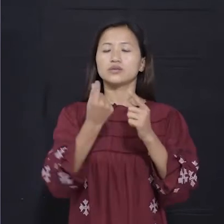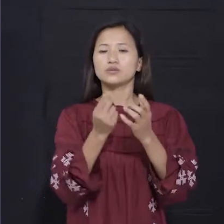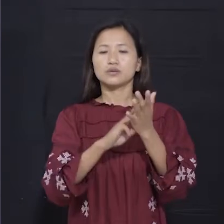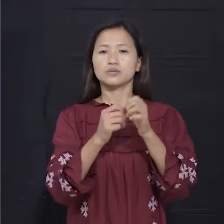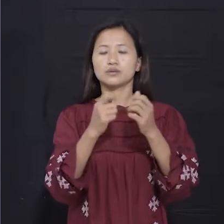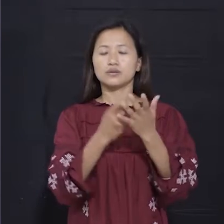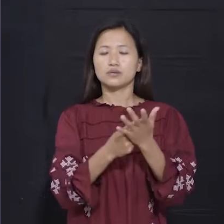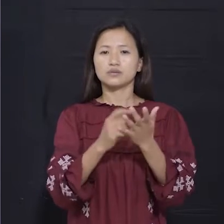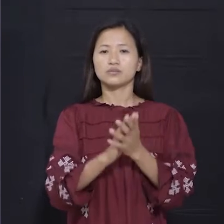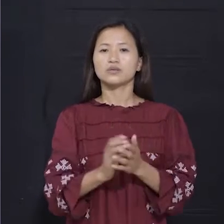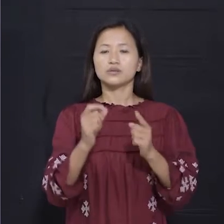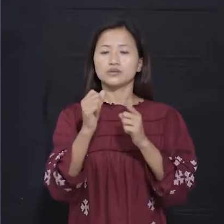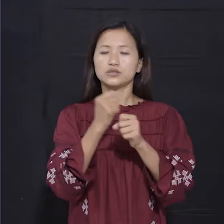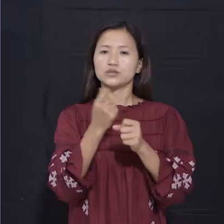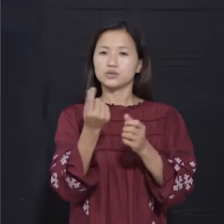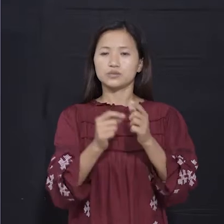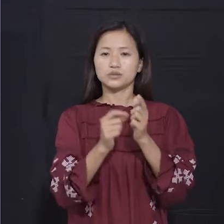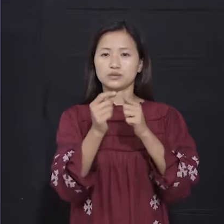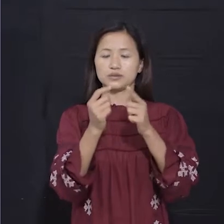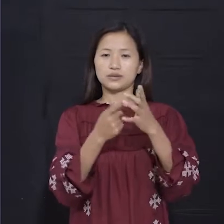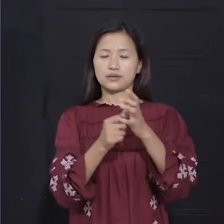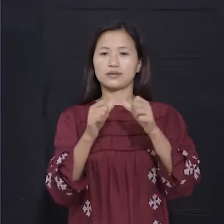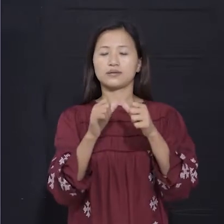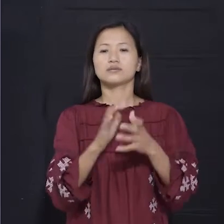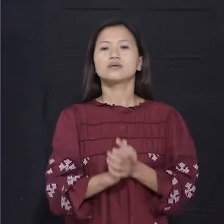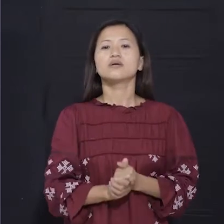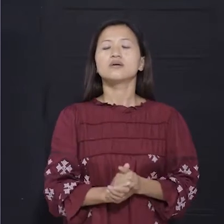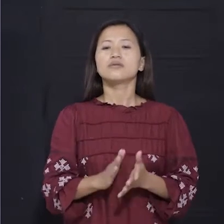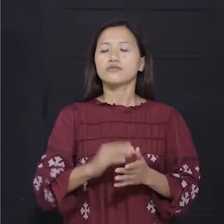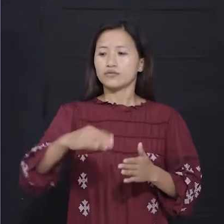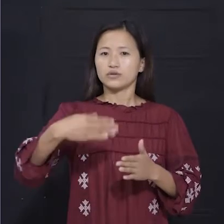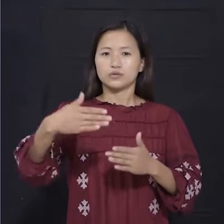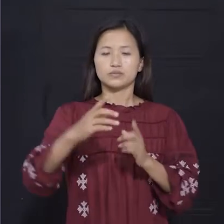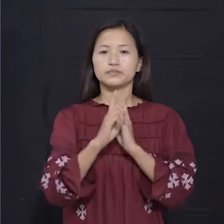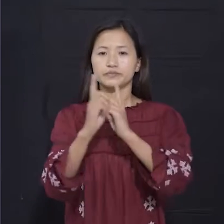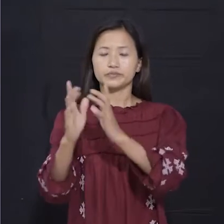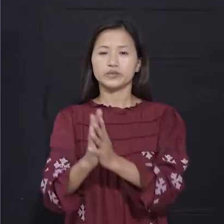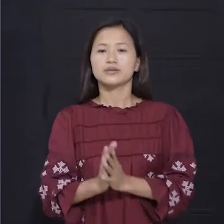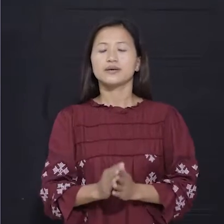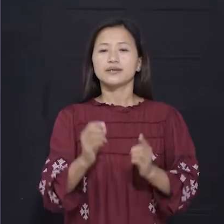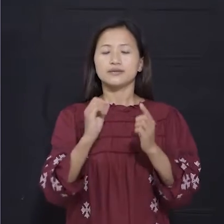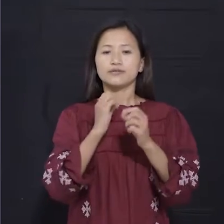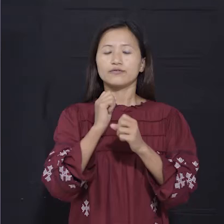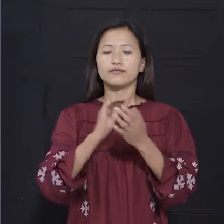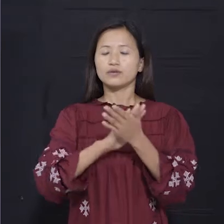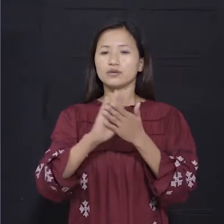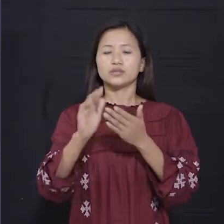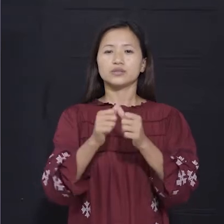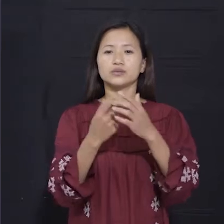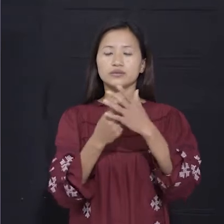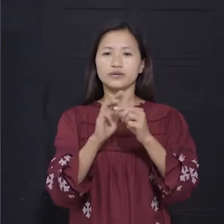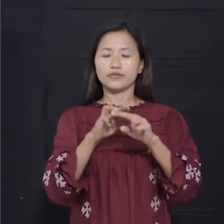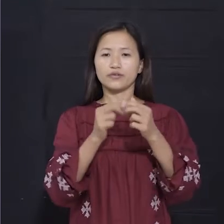Kumargupta, Skandagupta, and followed by Fahen, who was a Chinese pilgrim, and